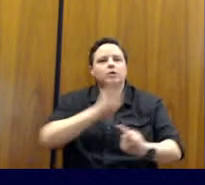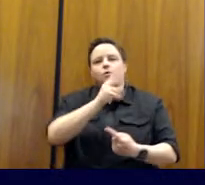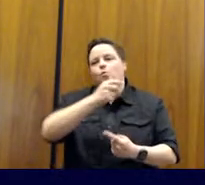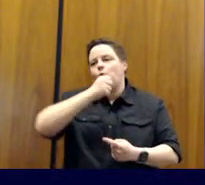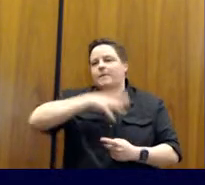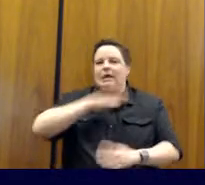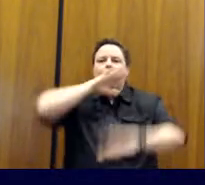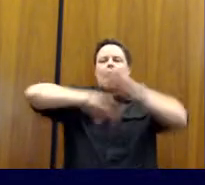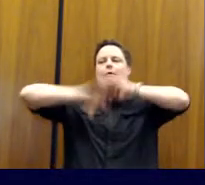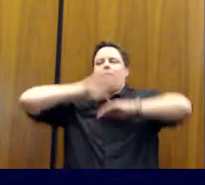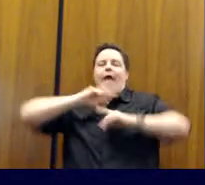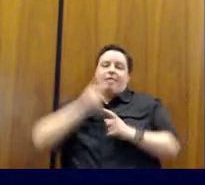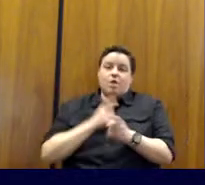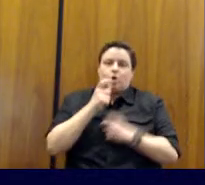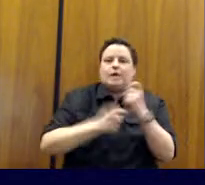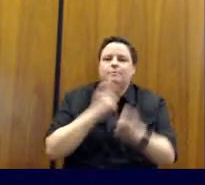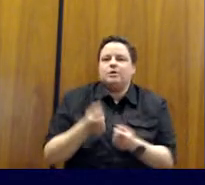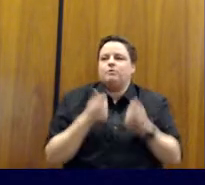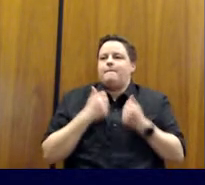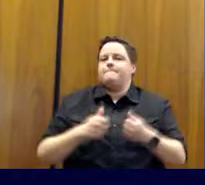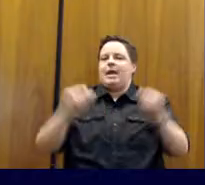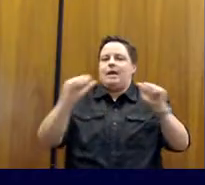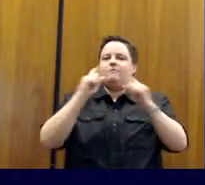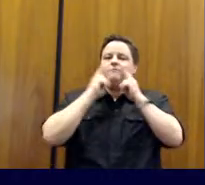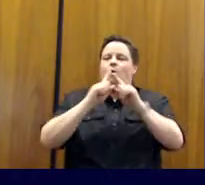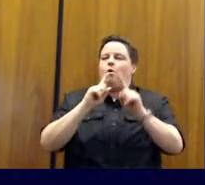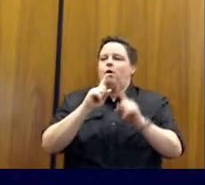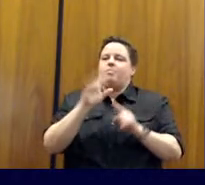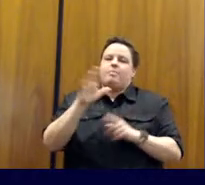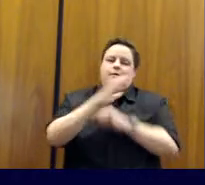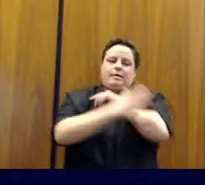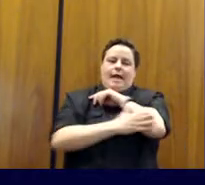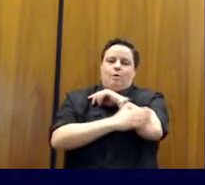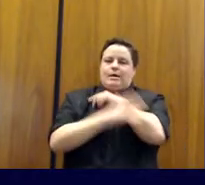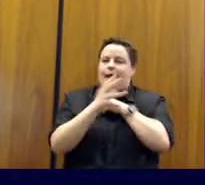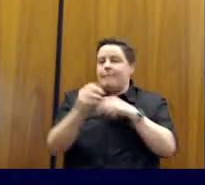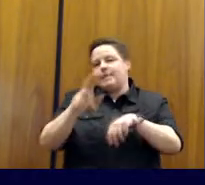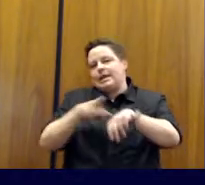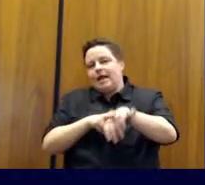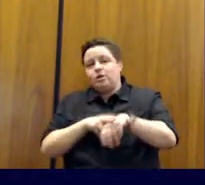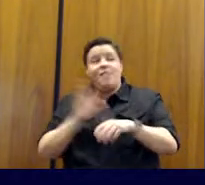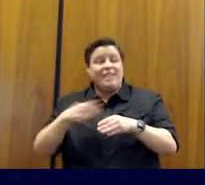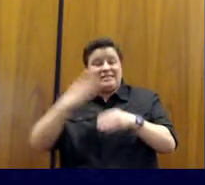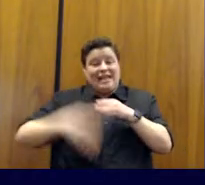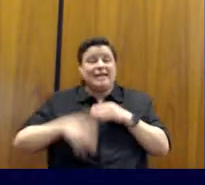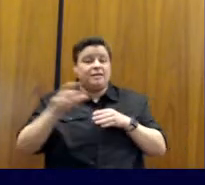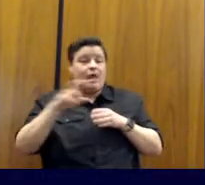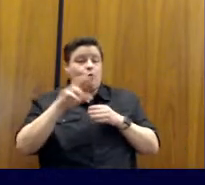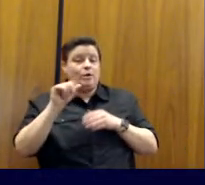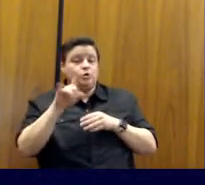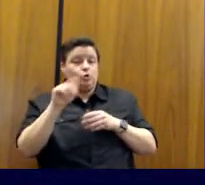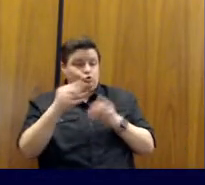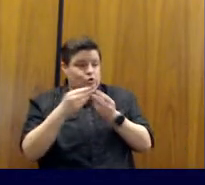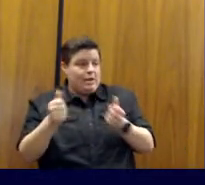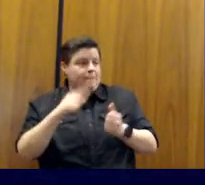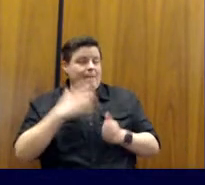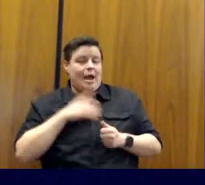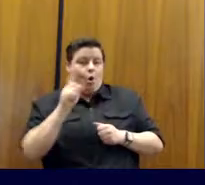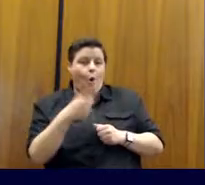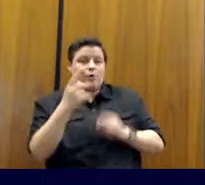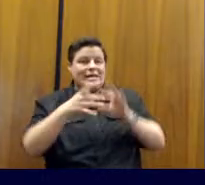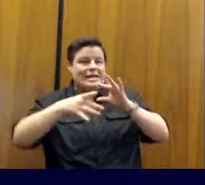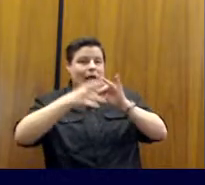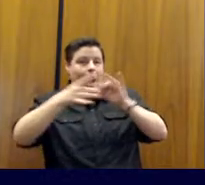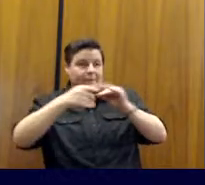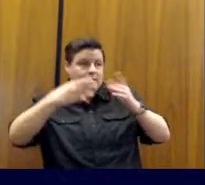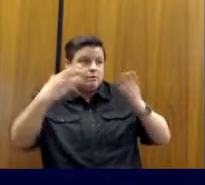faced and the contributions they have made to our county and our nation. That is the end of the resolution. My only comment